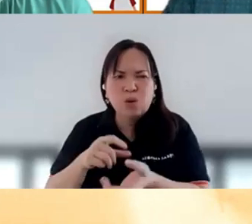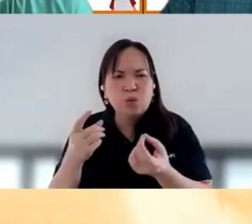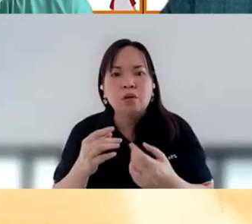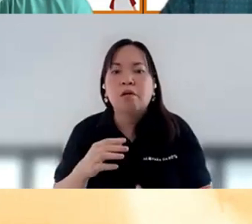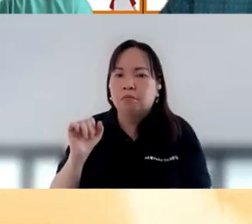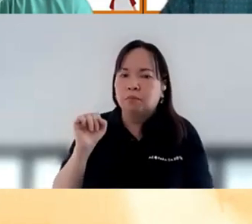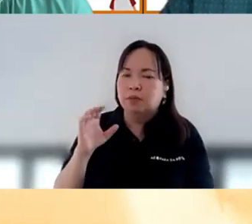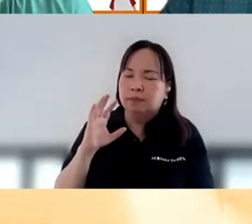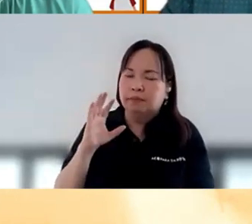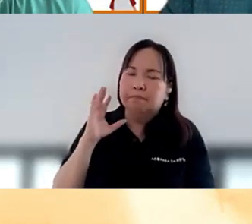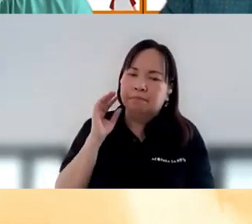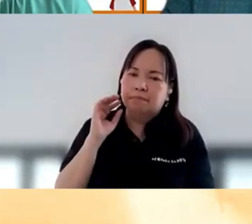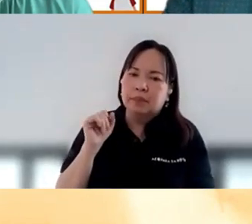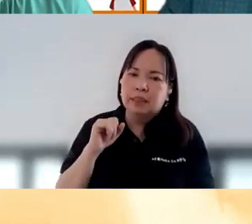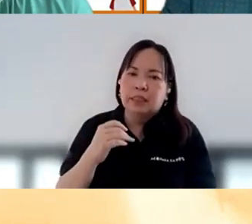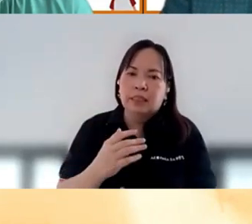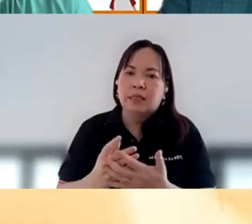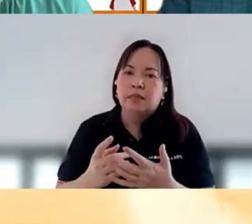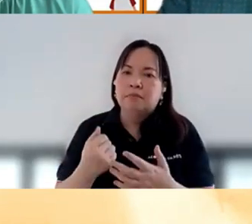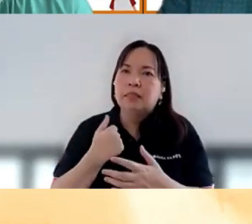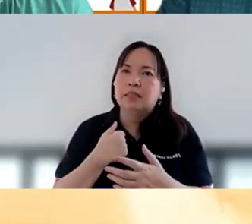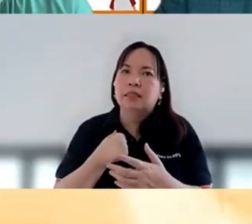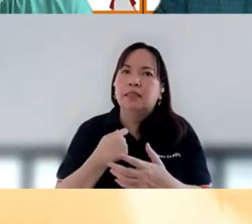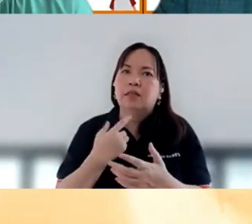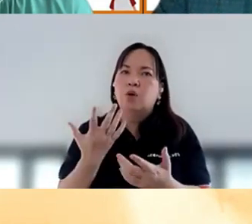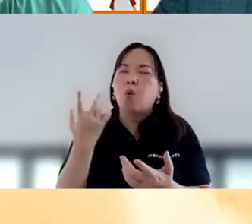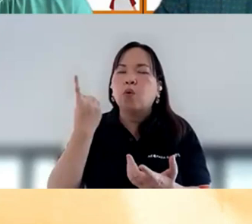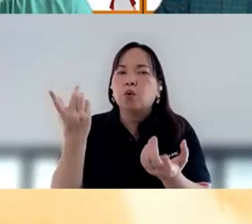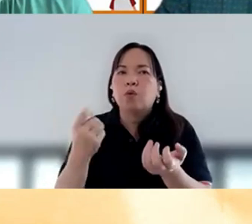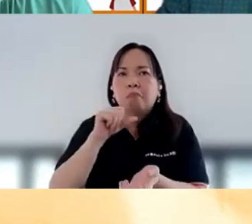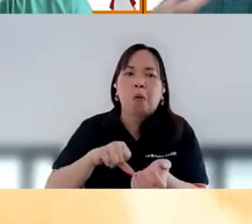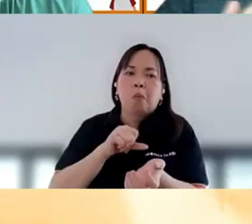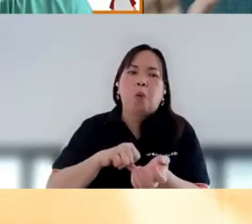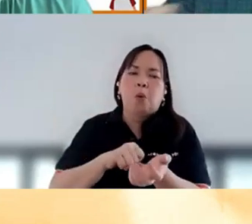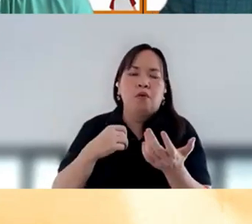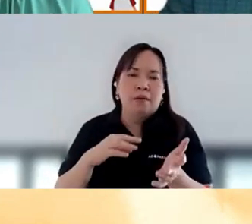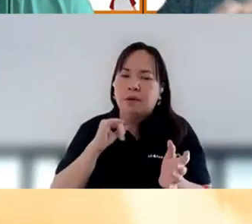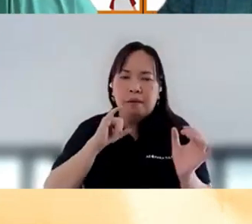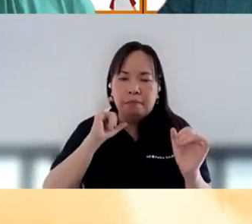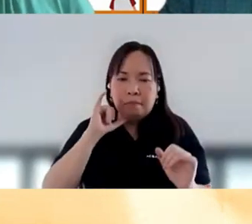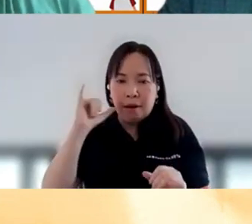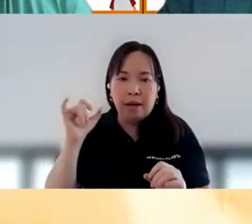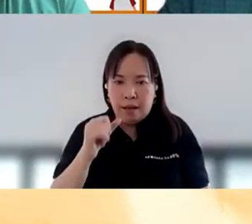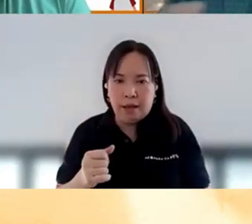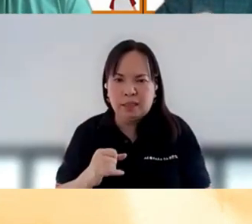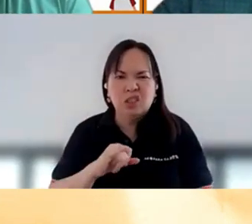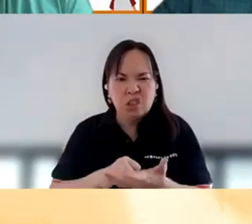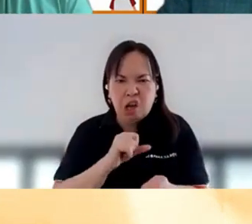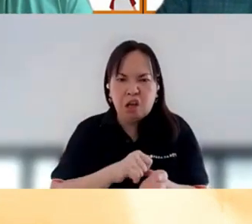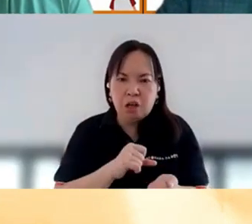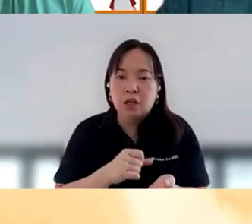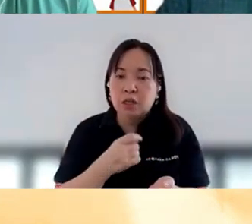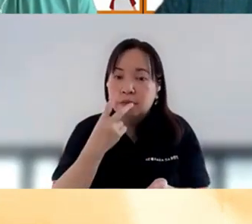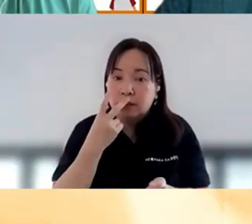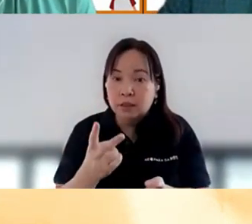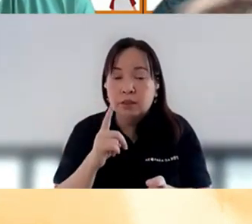yung NSSI, the non-suicidal self-injury, okay? So, kanina, if you will notice, dun sa isa sa mga